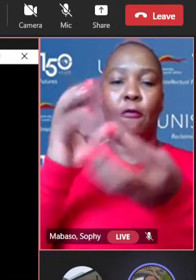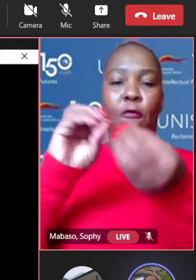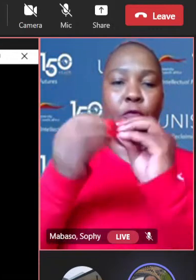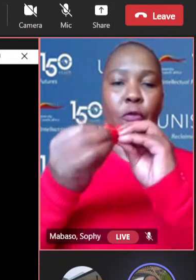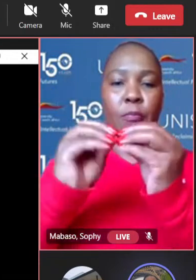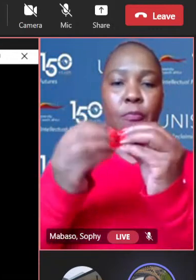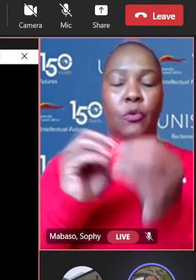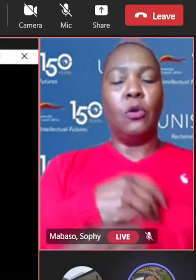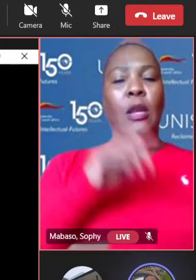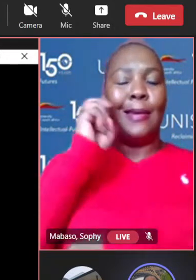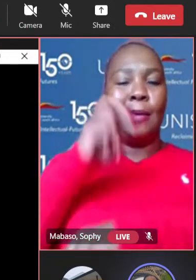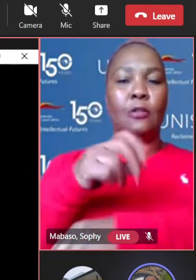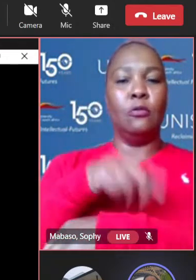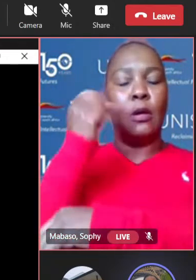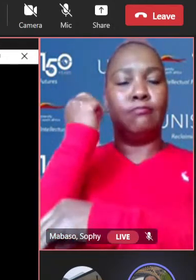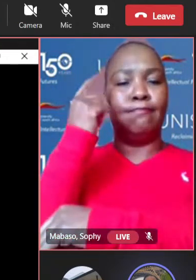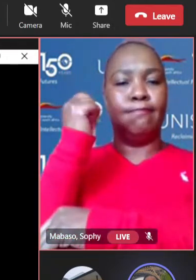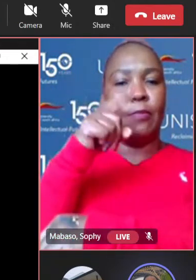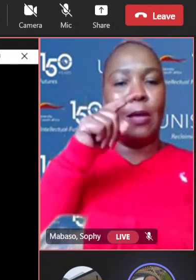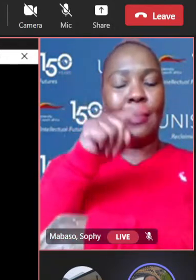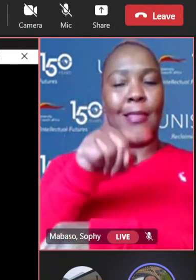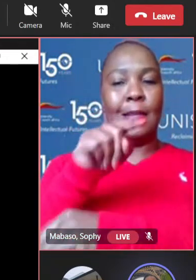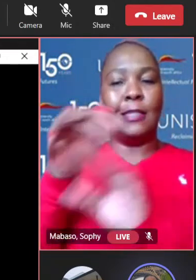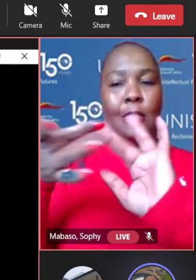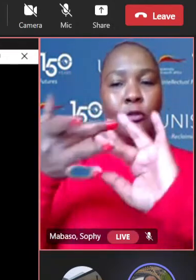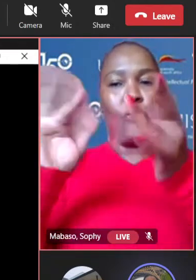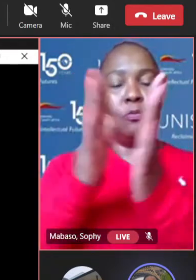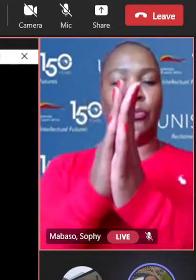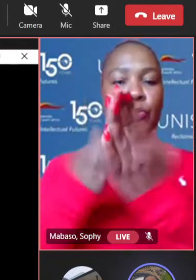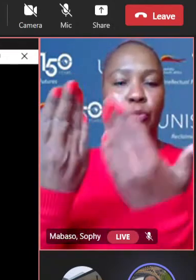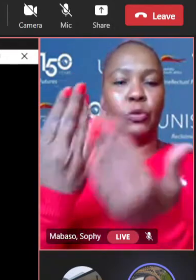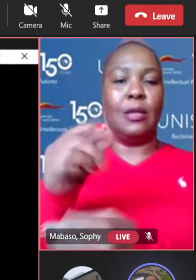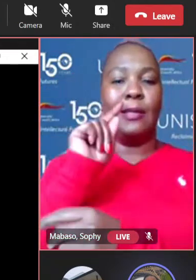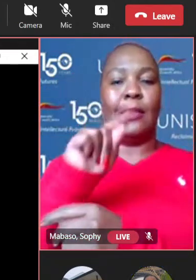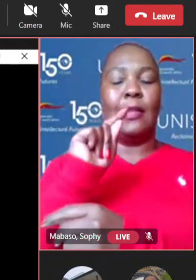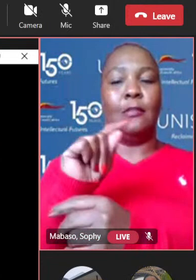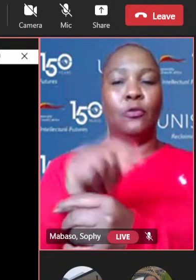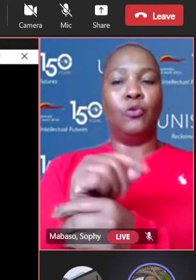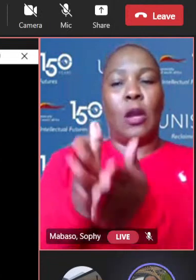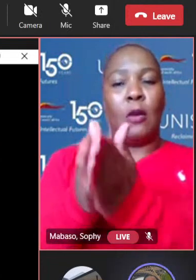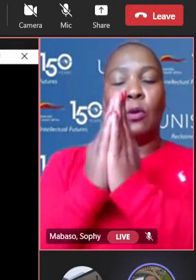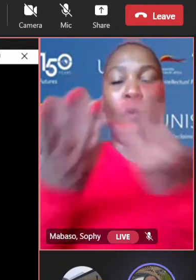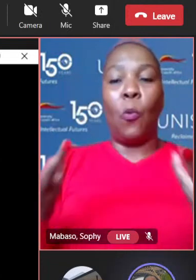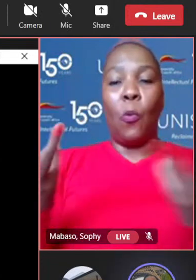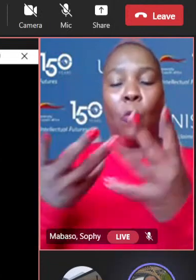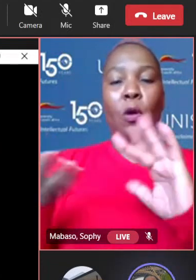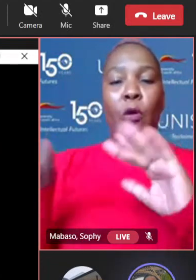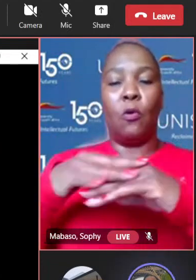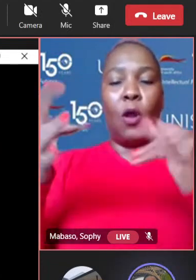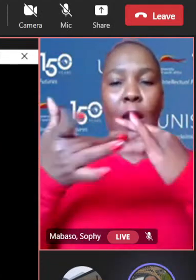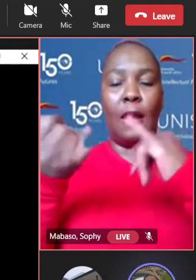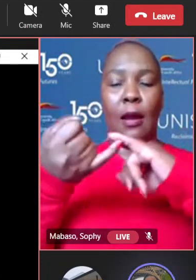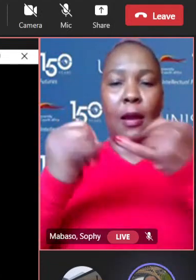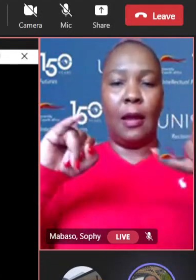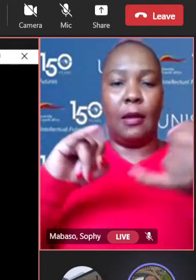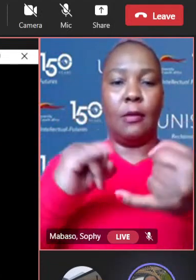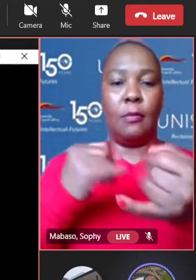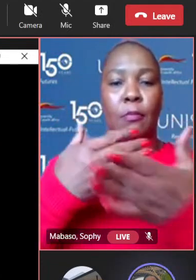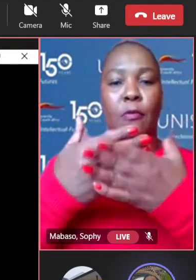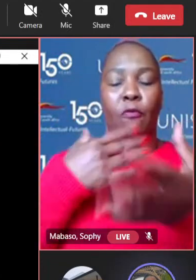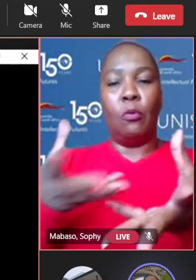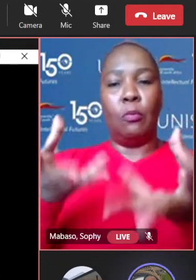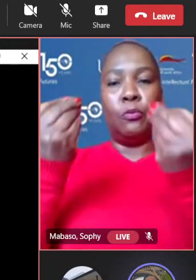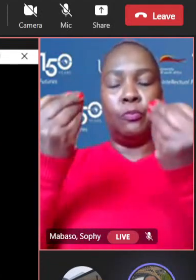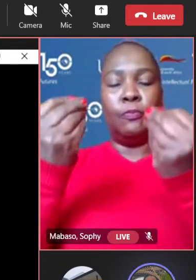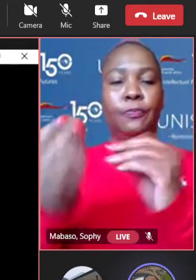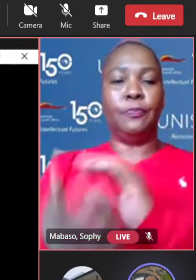understand that these e-reserves are the books that you request online first before you could obtain them.